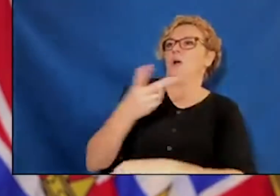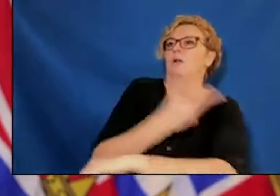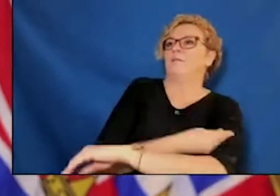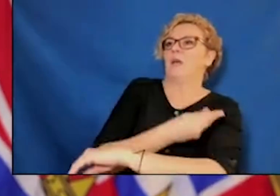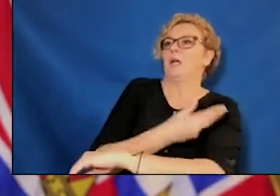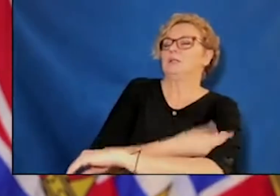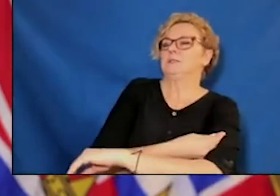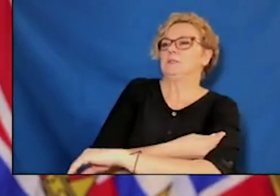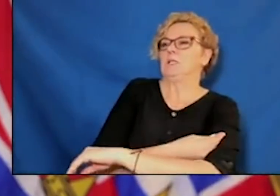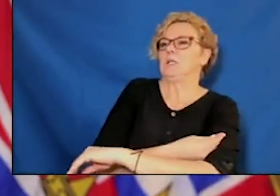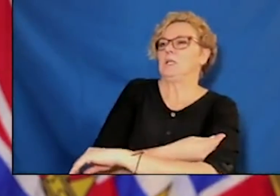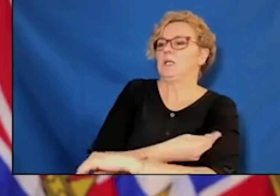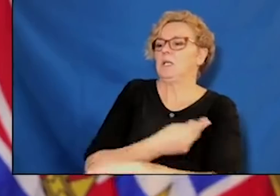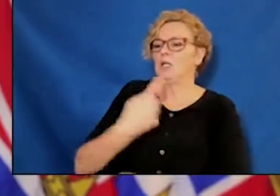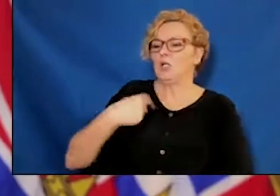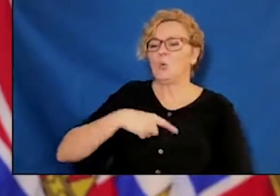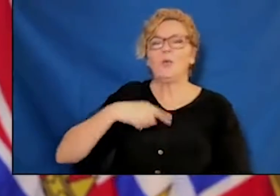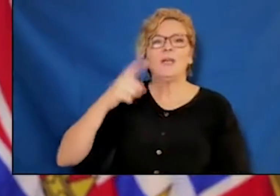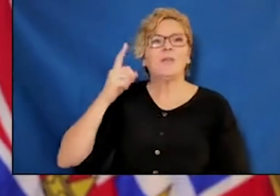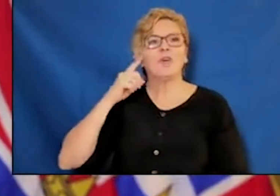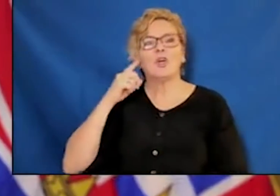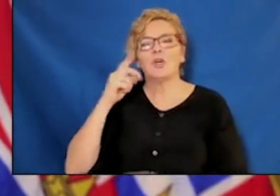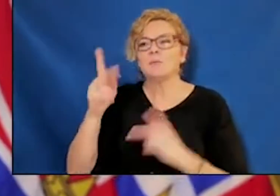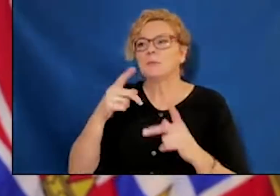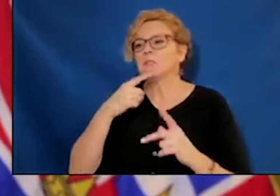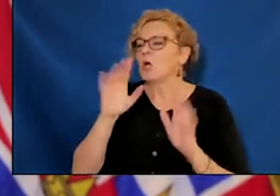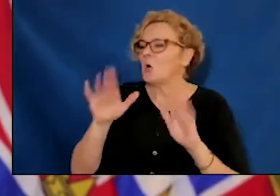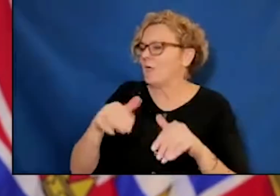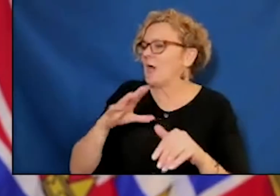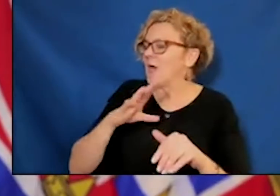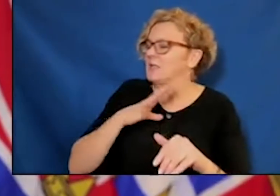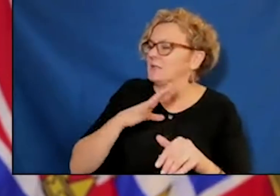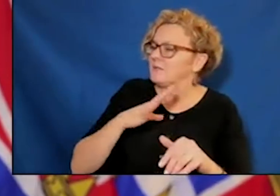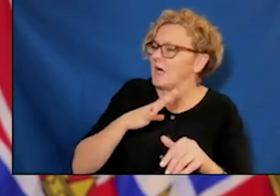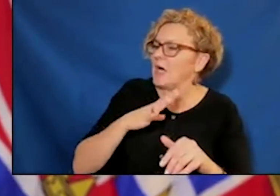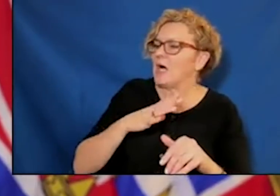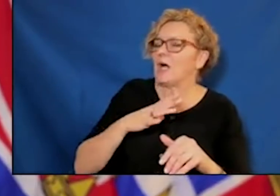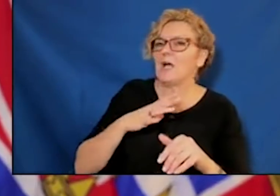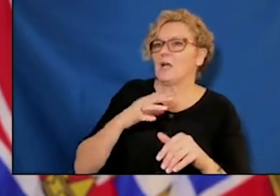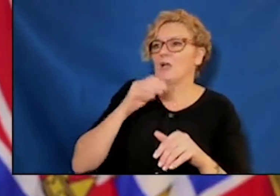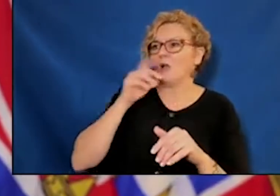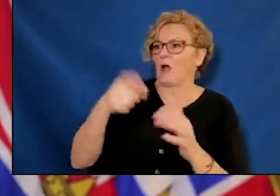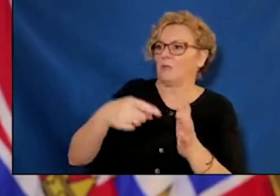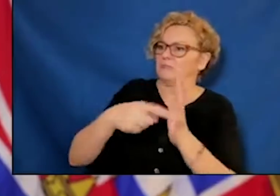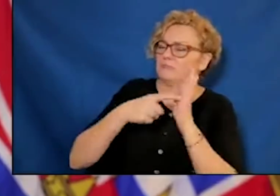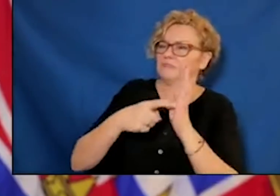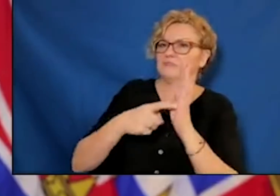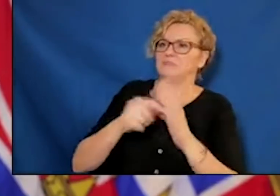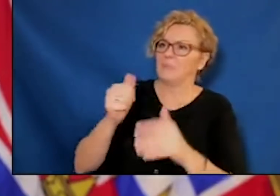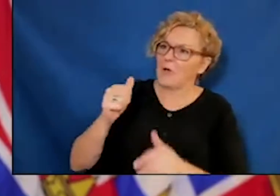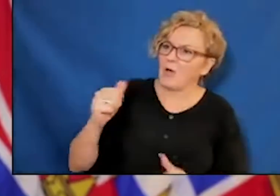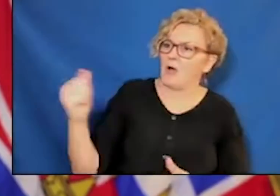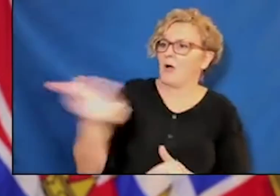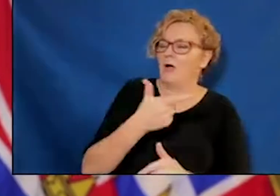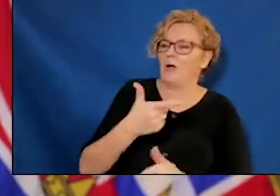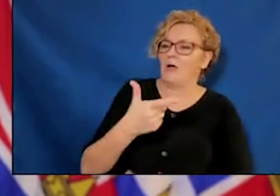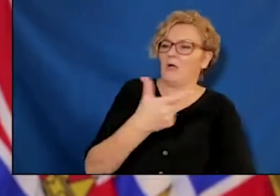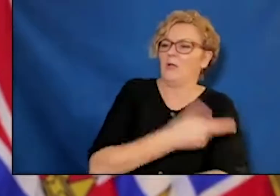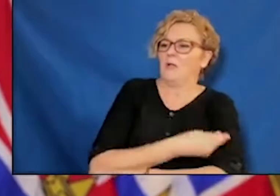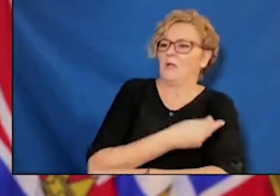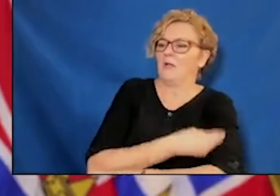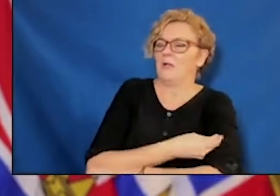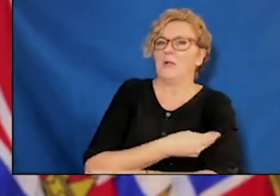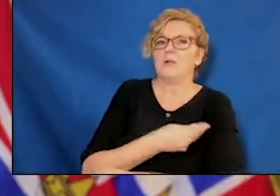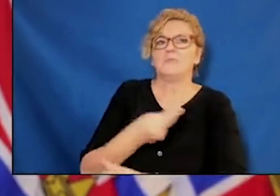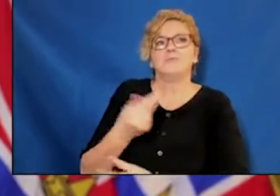would be vaccinated, and so if herd immunity or community immunity is low as 60%, then that wouldn't